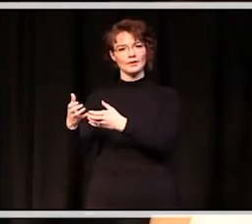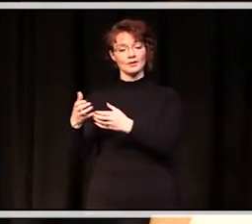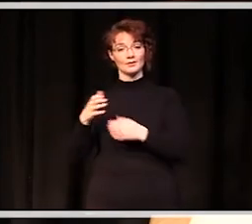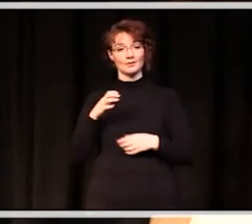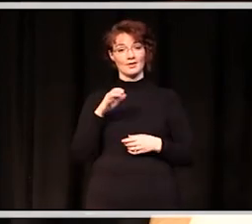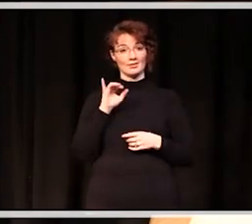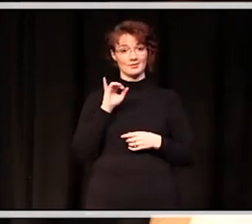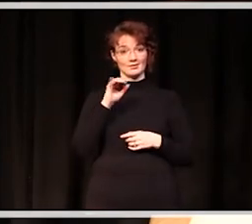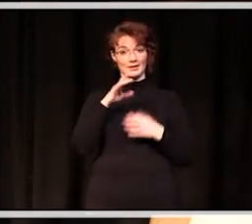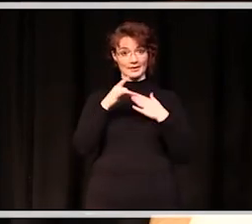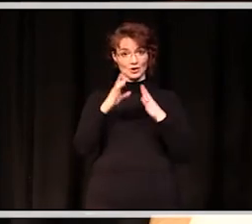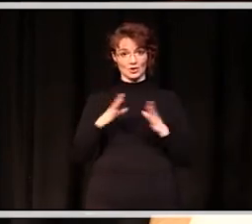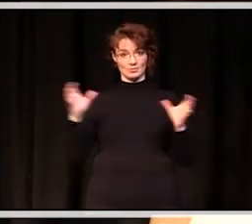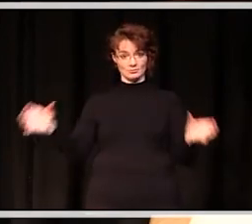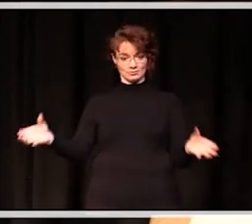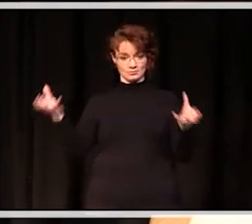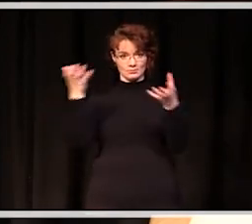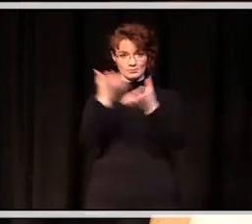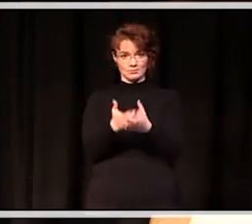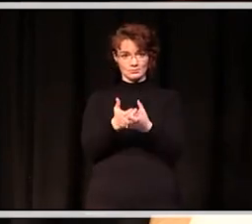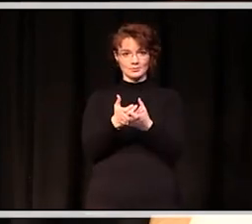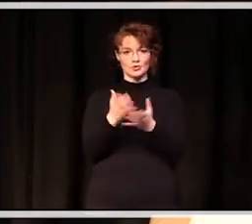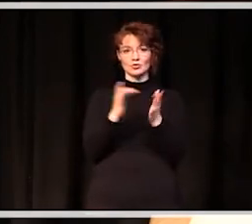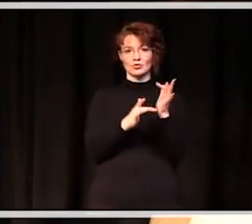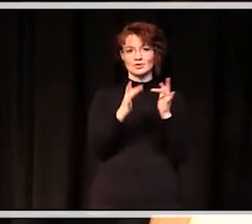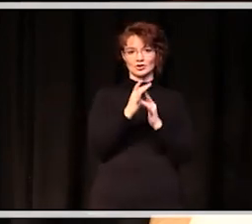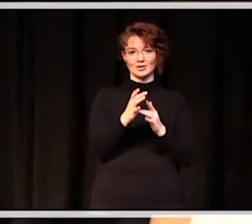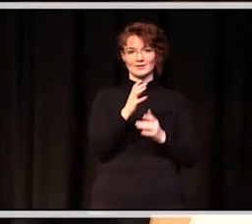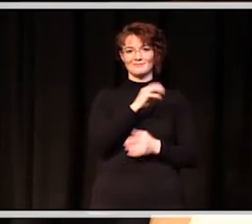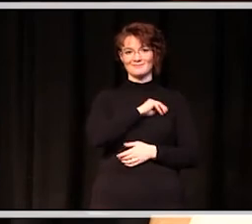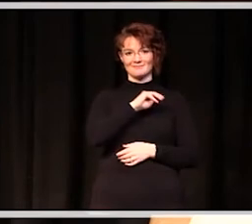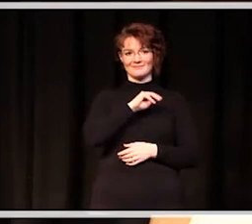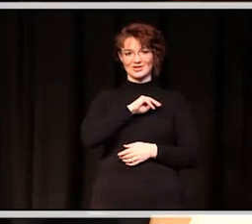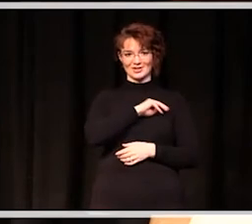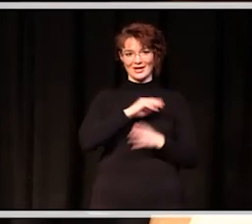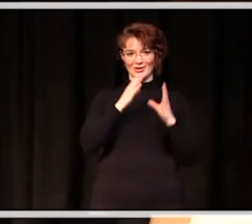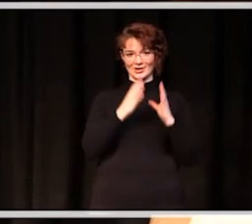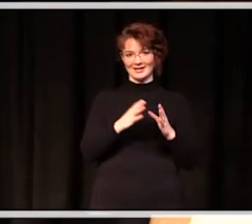together. It became the Christian and Missionary Alliance.